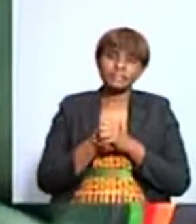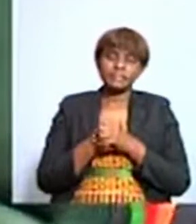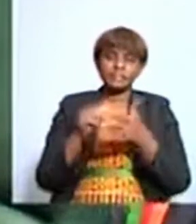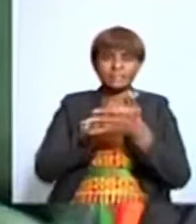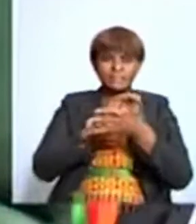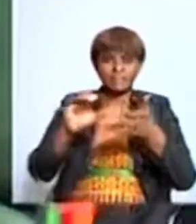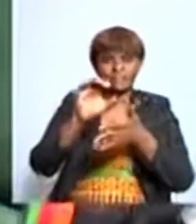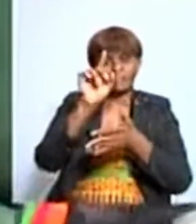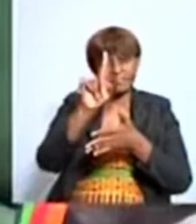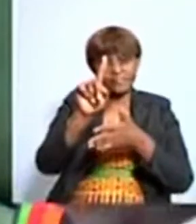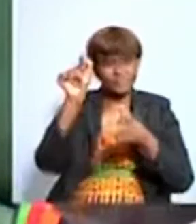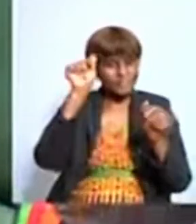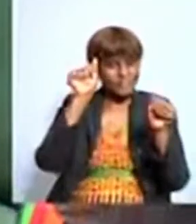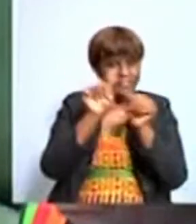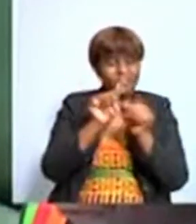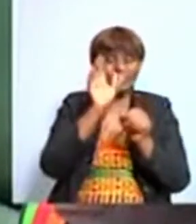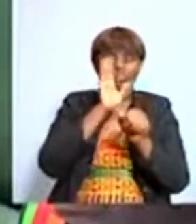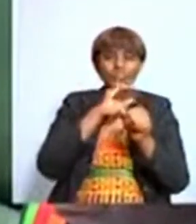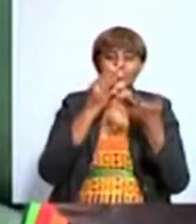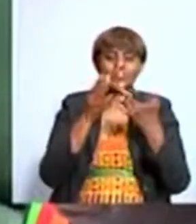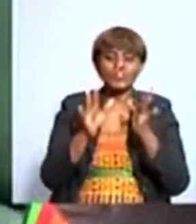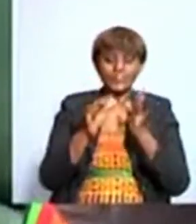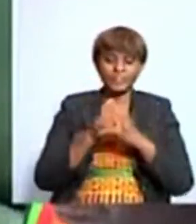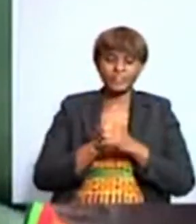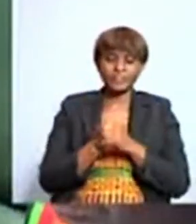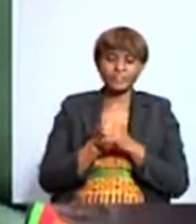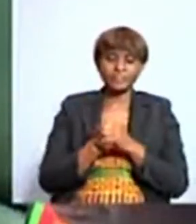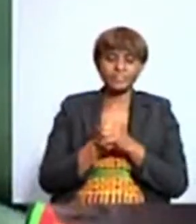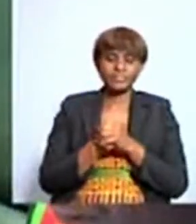Clause 1 is agreed to.